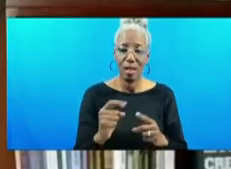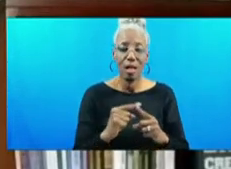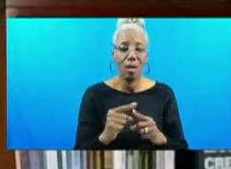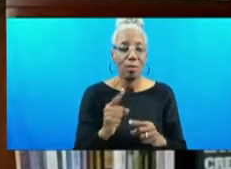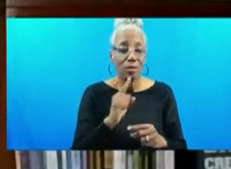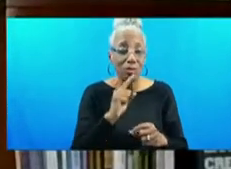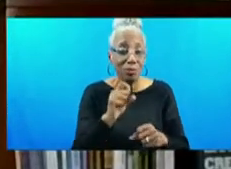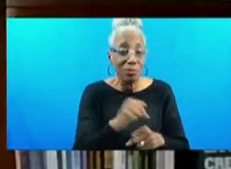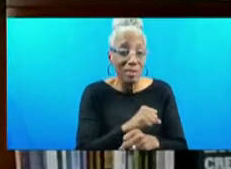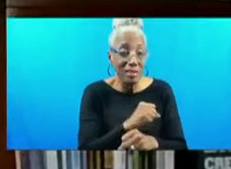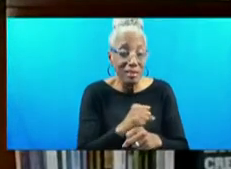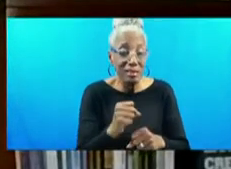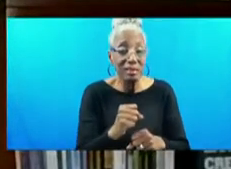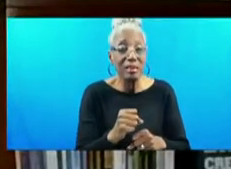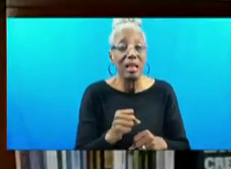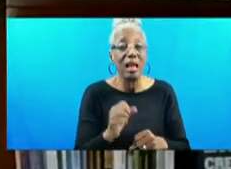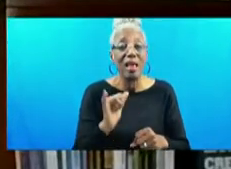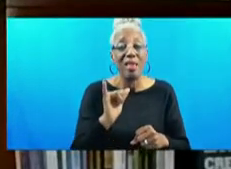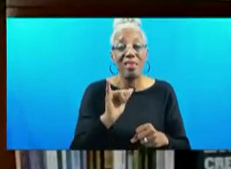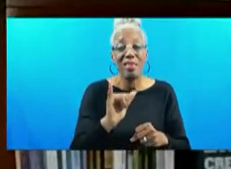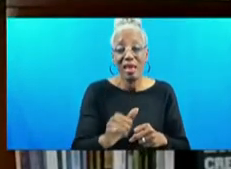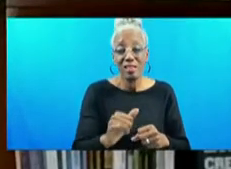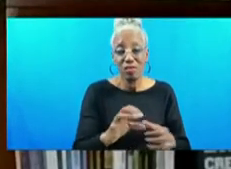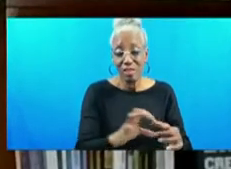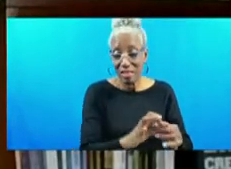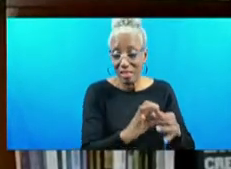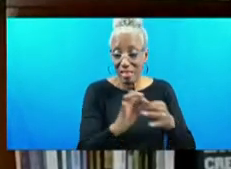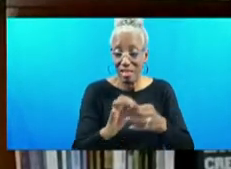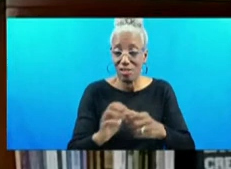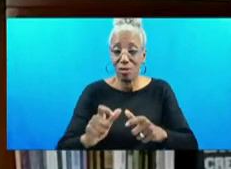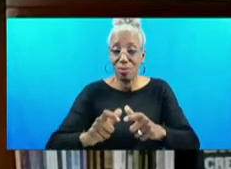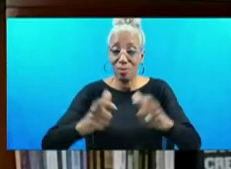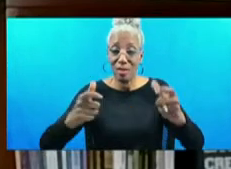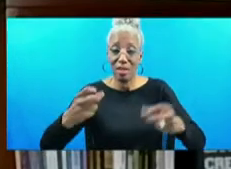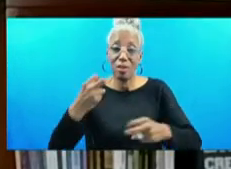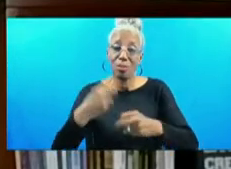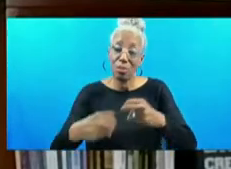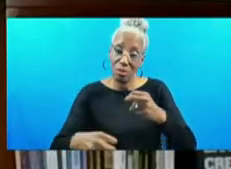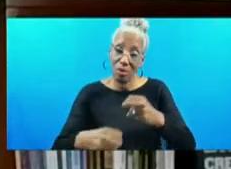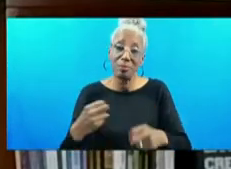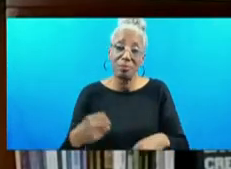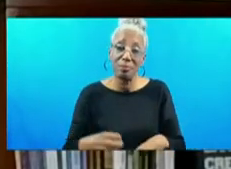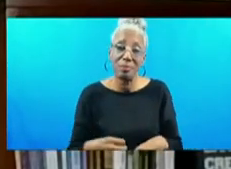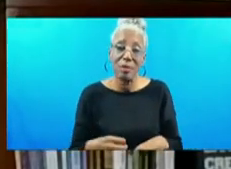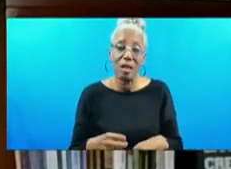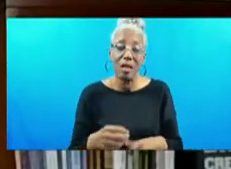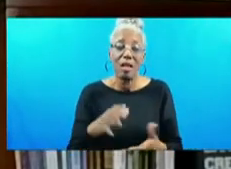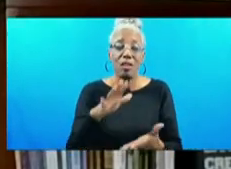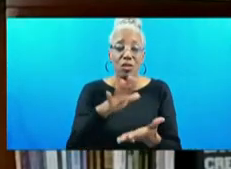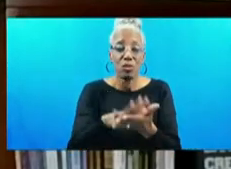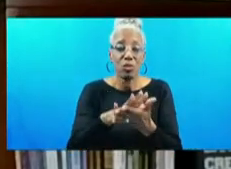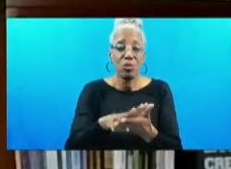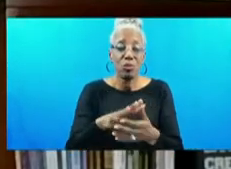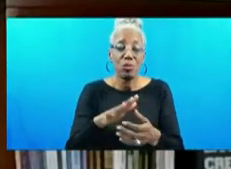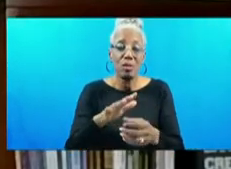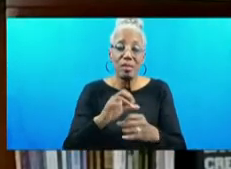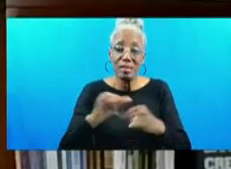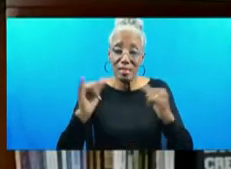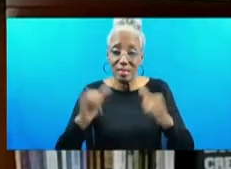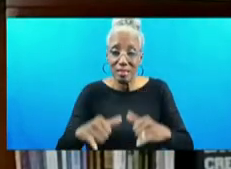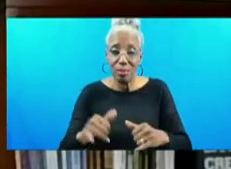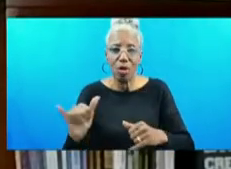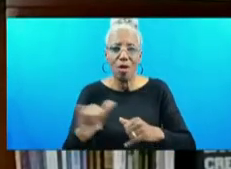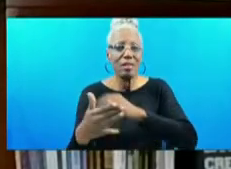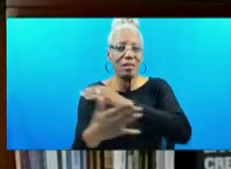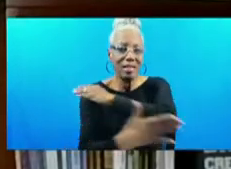at in our entire county, and our school system has to really address it and say, how do we even